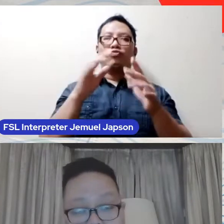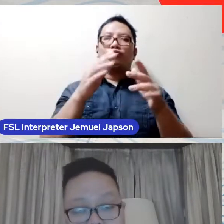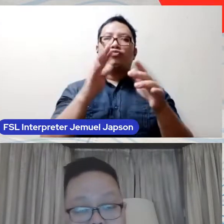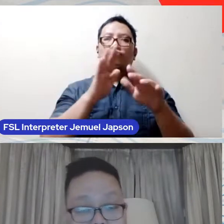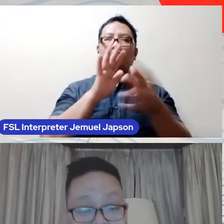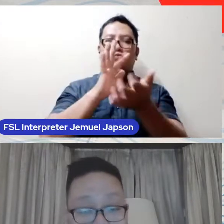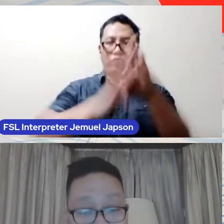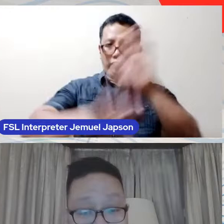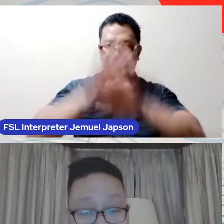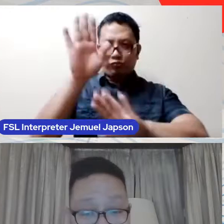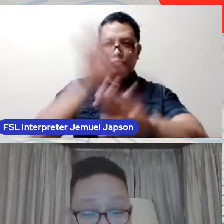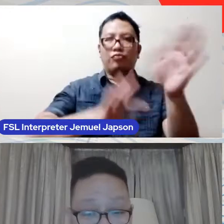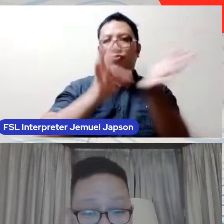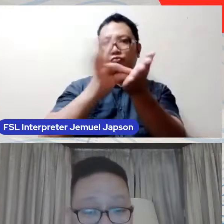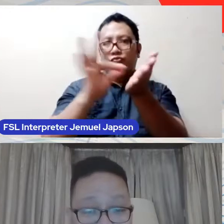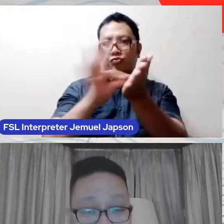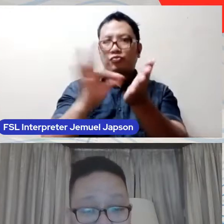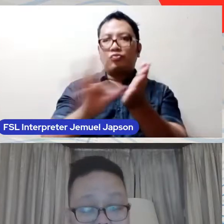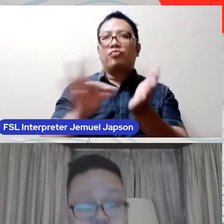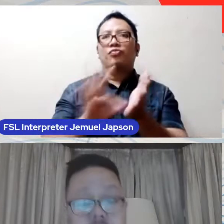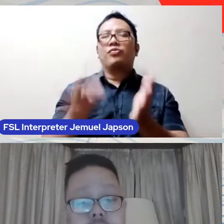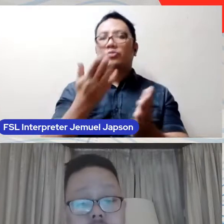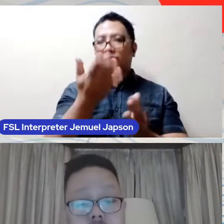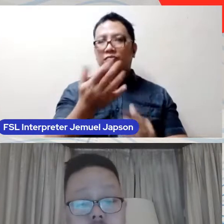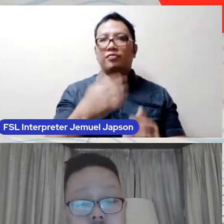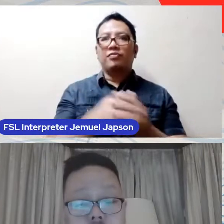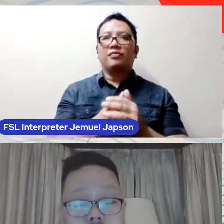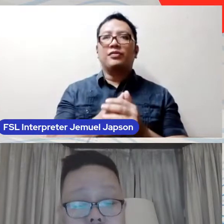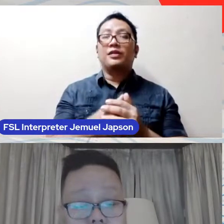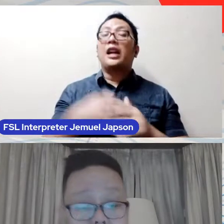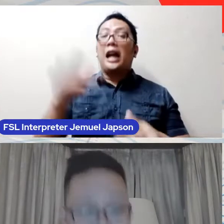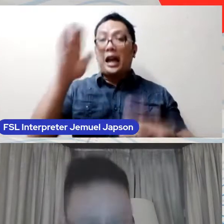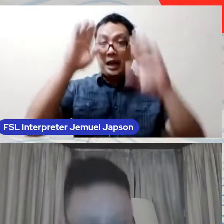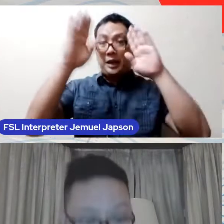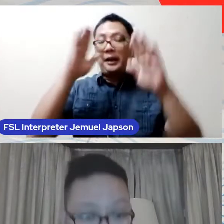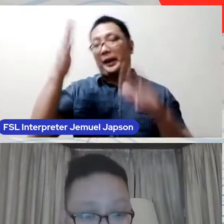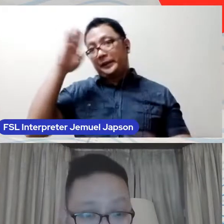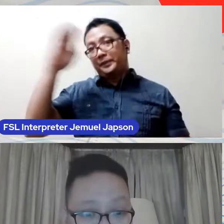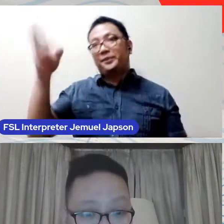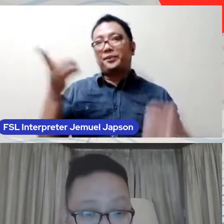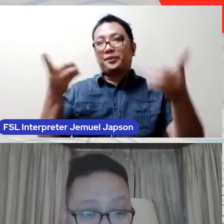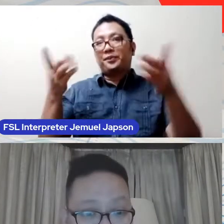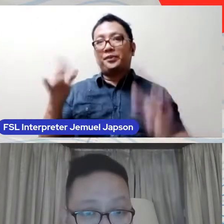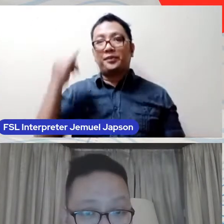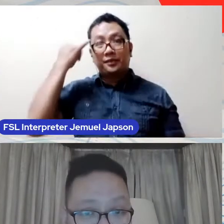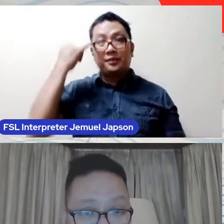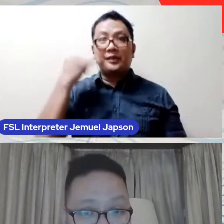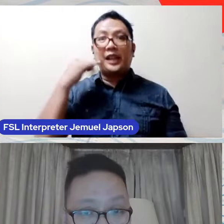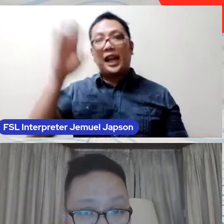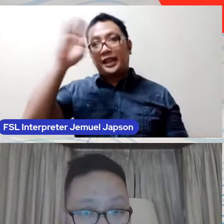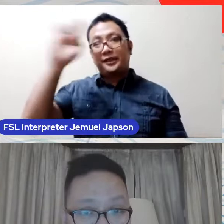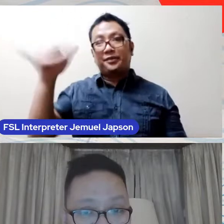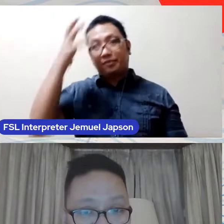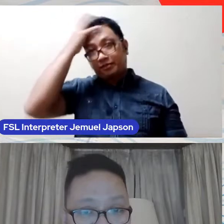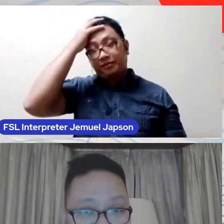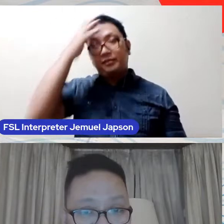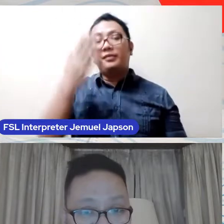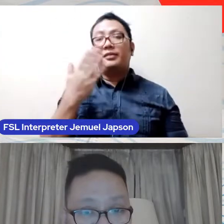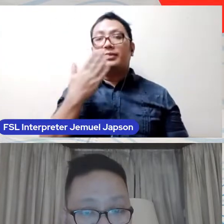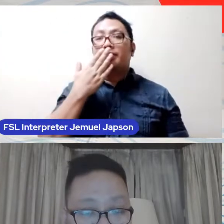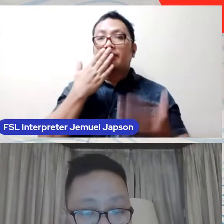po kayo, Attorney Helen? Hello, hi Alexa, hi Director James. Sir Jamal, magandang gabi po sa lahat. Yes,